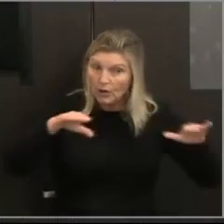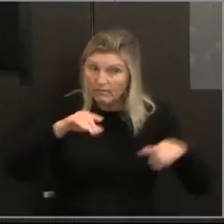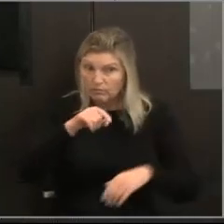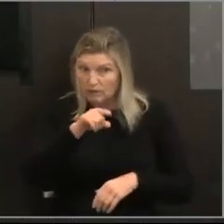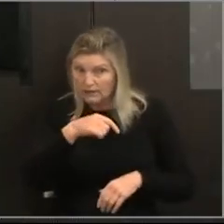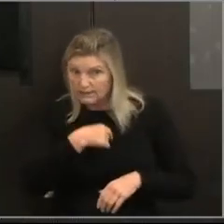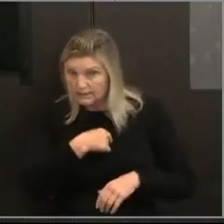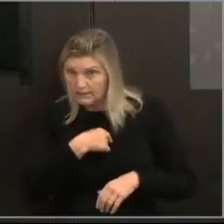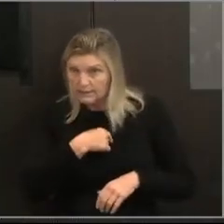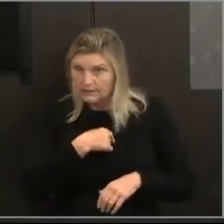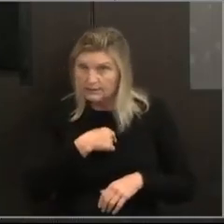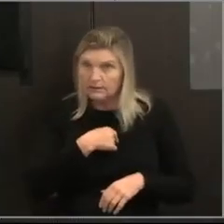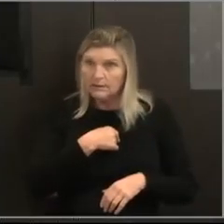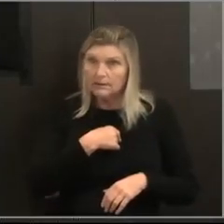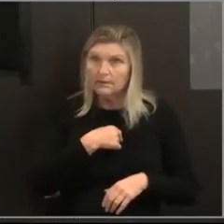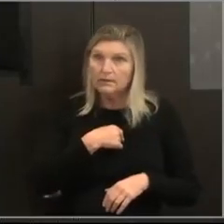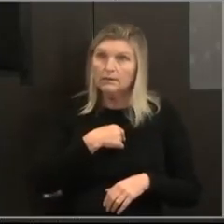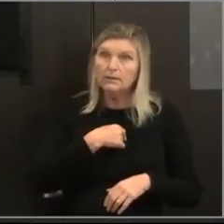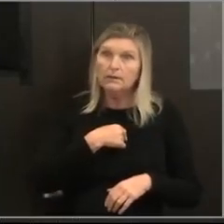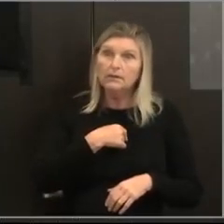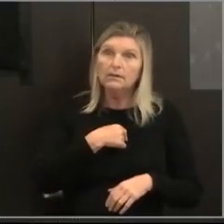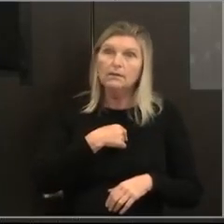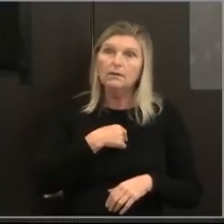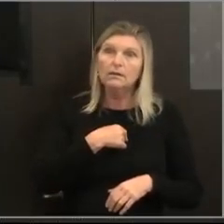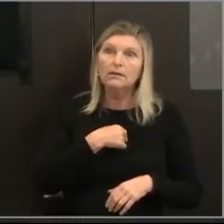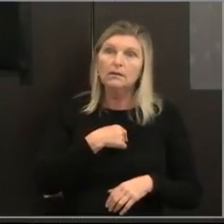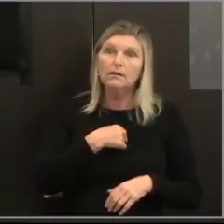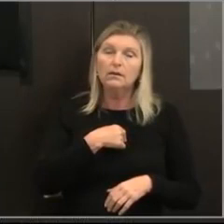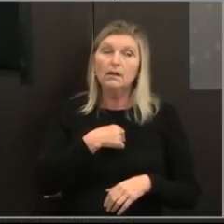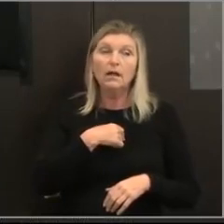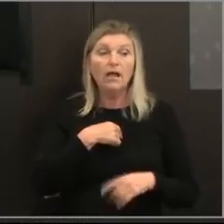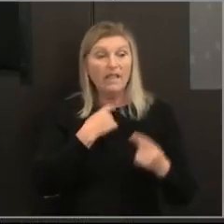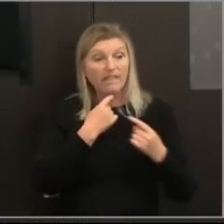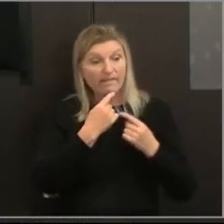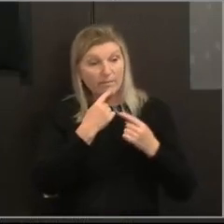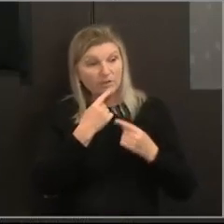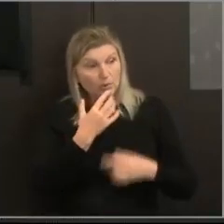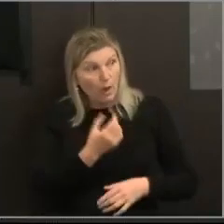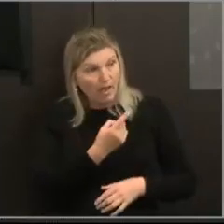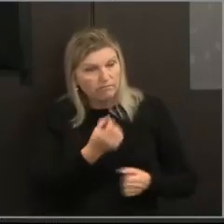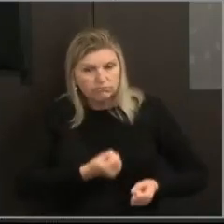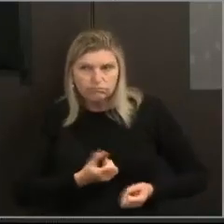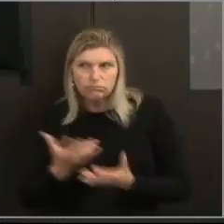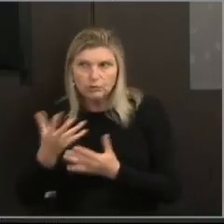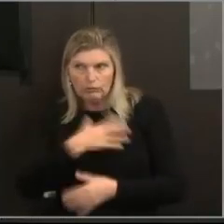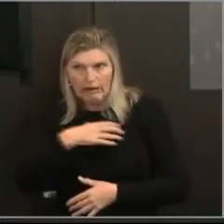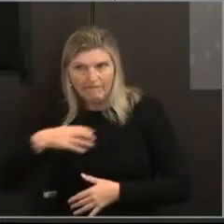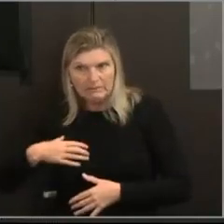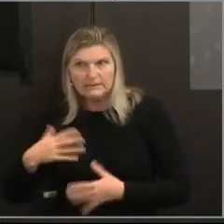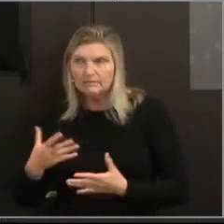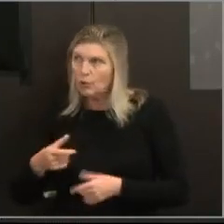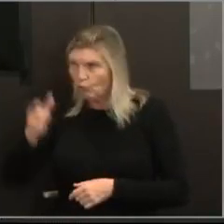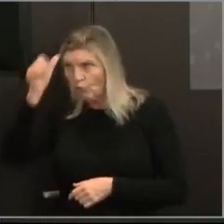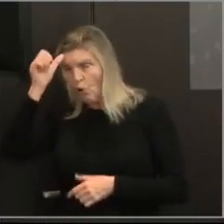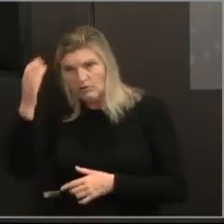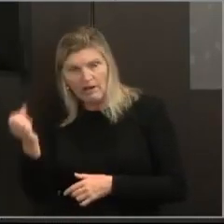relative spheres of influence, tino rangatiratanga, and another sphere of influence for the Crown. And